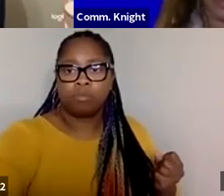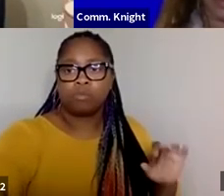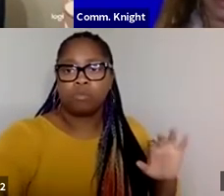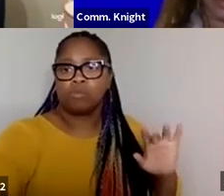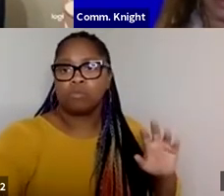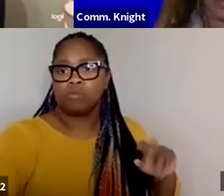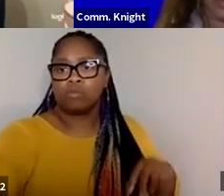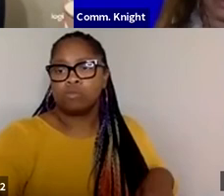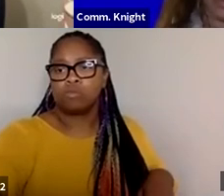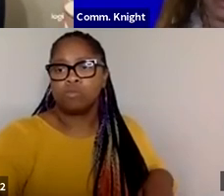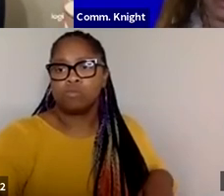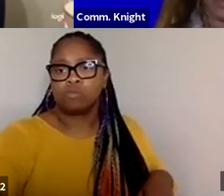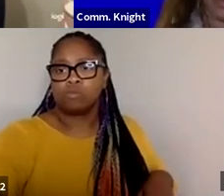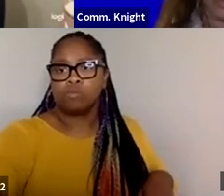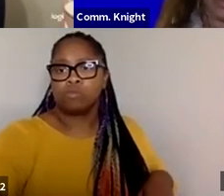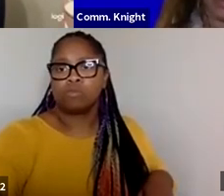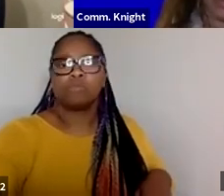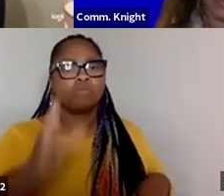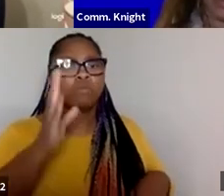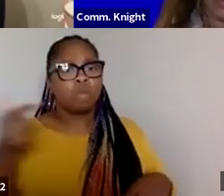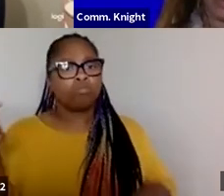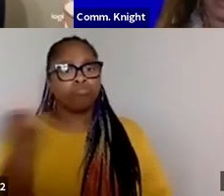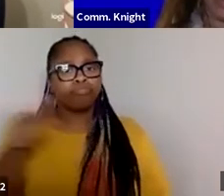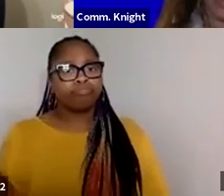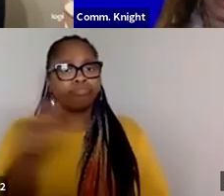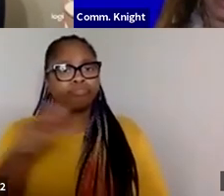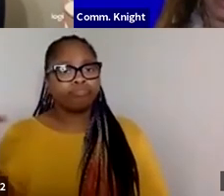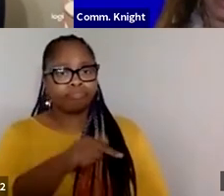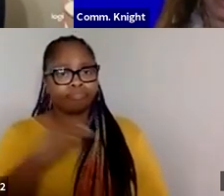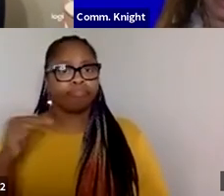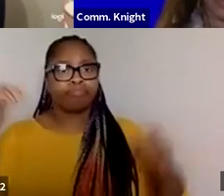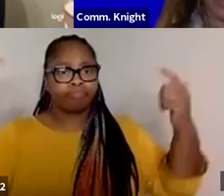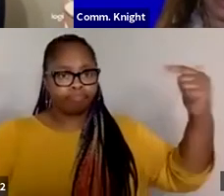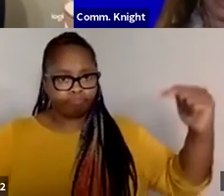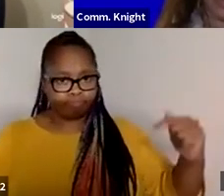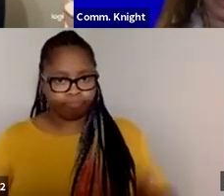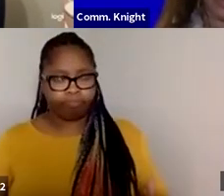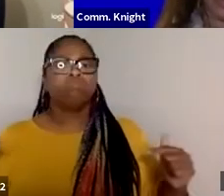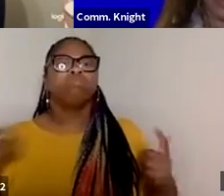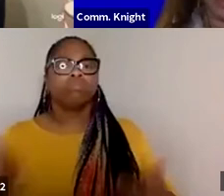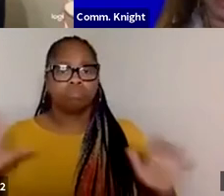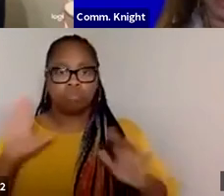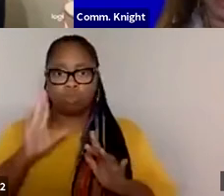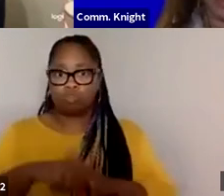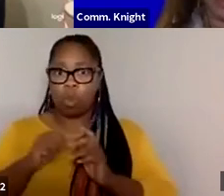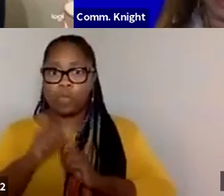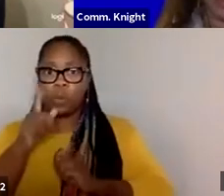And we will go back and forth until the speaker list is exhausted. So we'll start with those speakers in